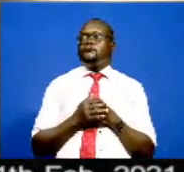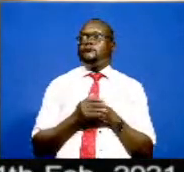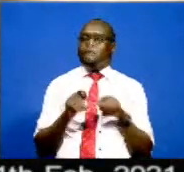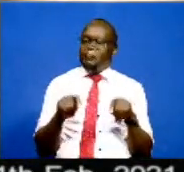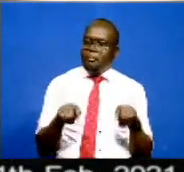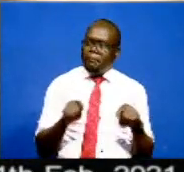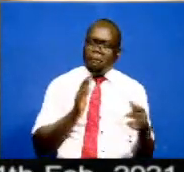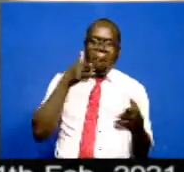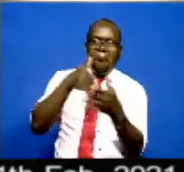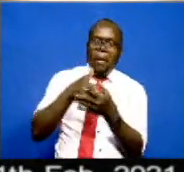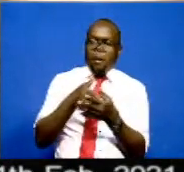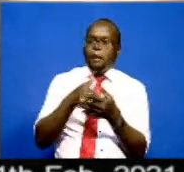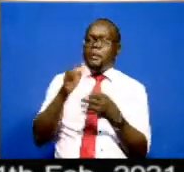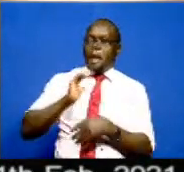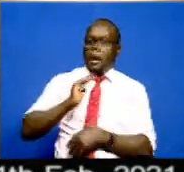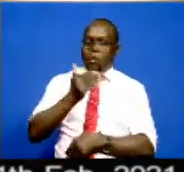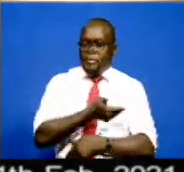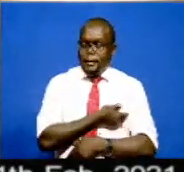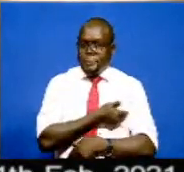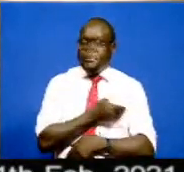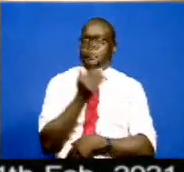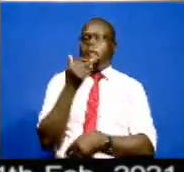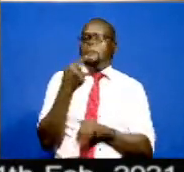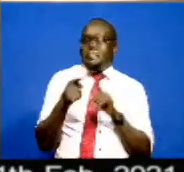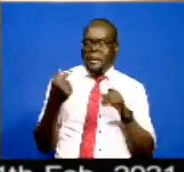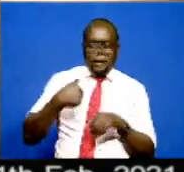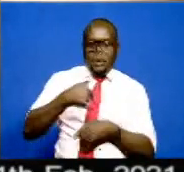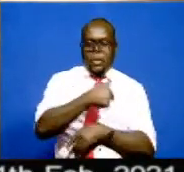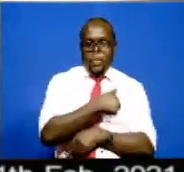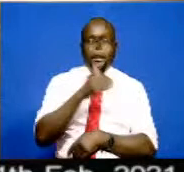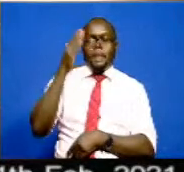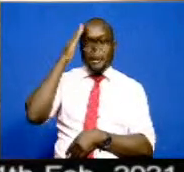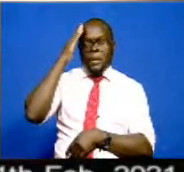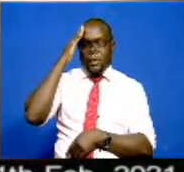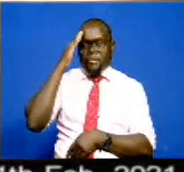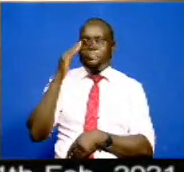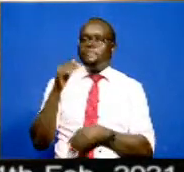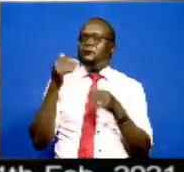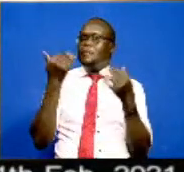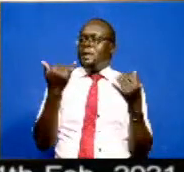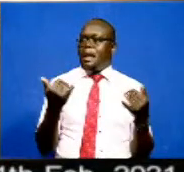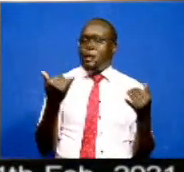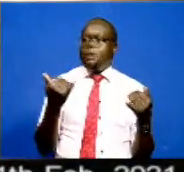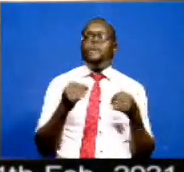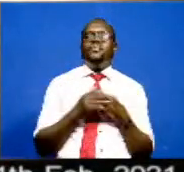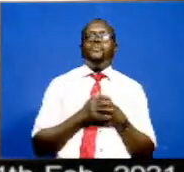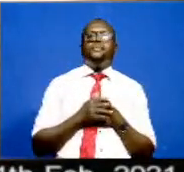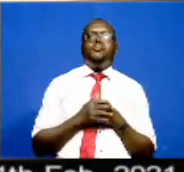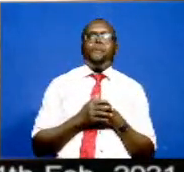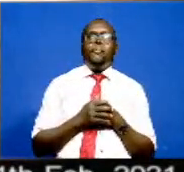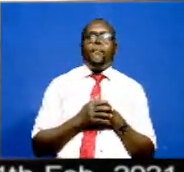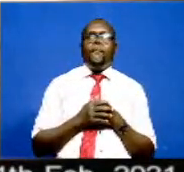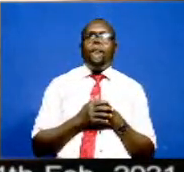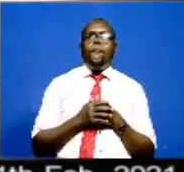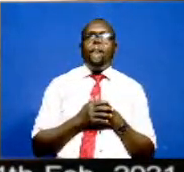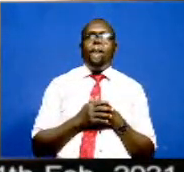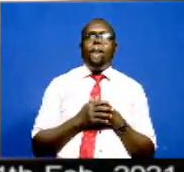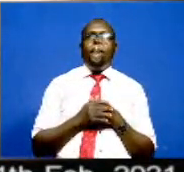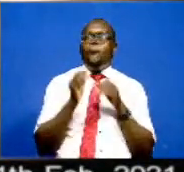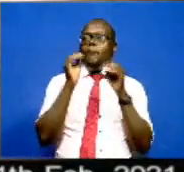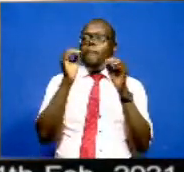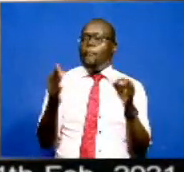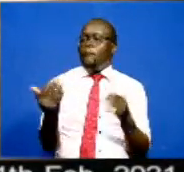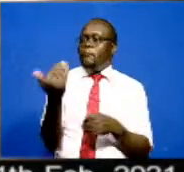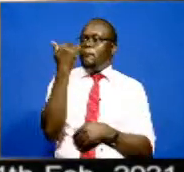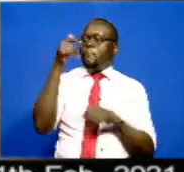scandalize a particular committee. Yet we know, even right now, Mr. Speaker, if you ask